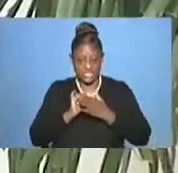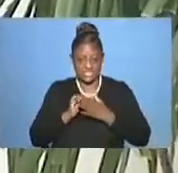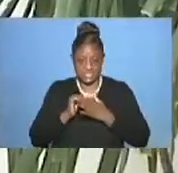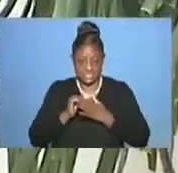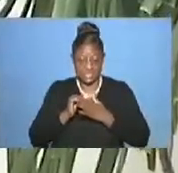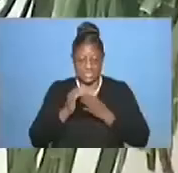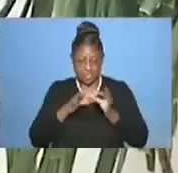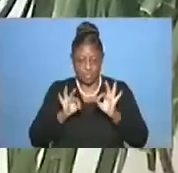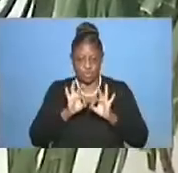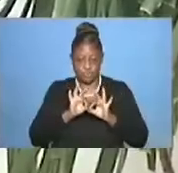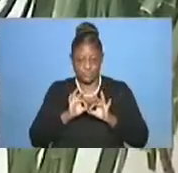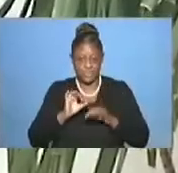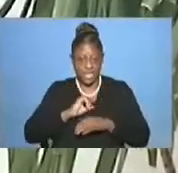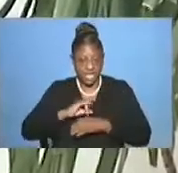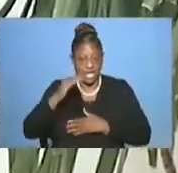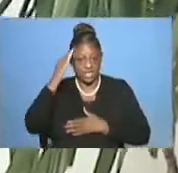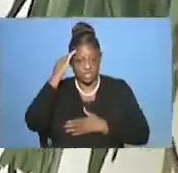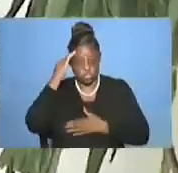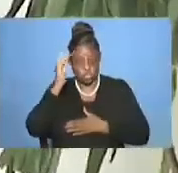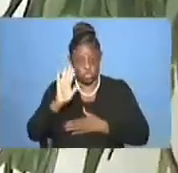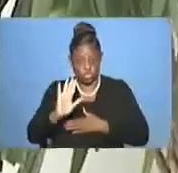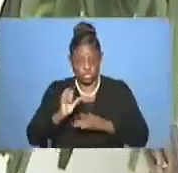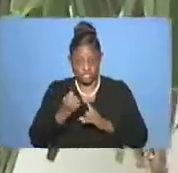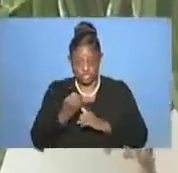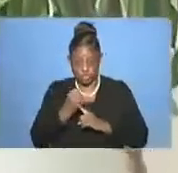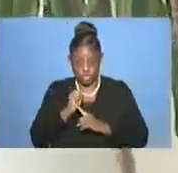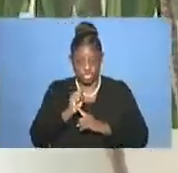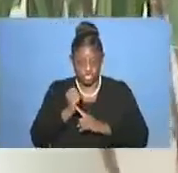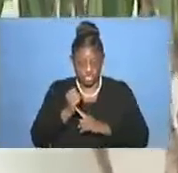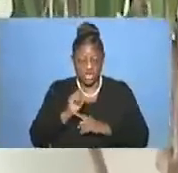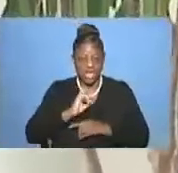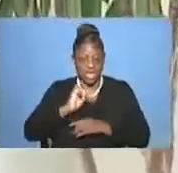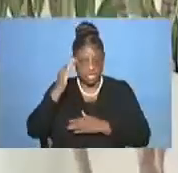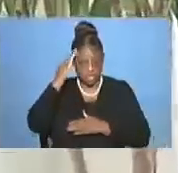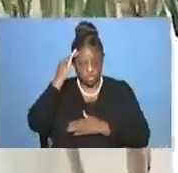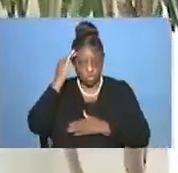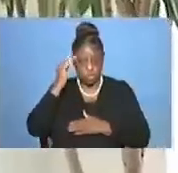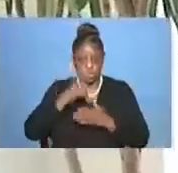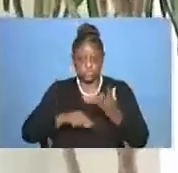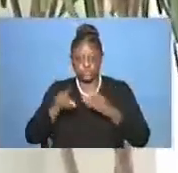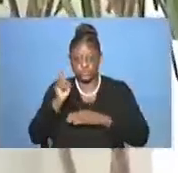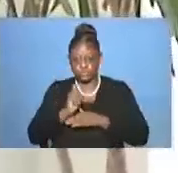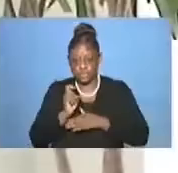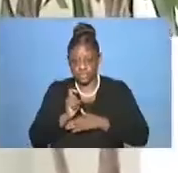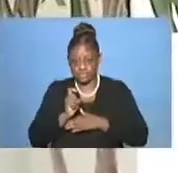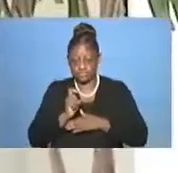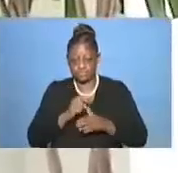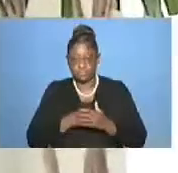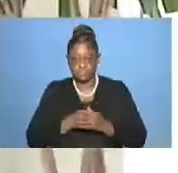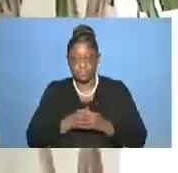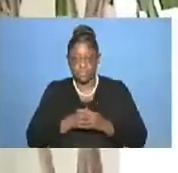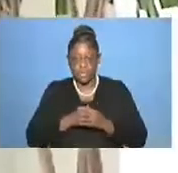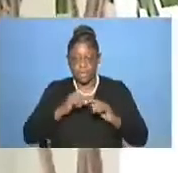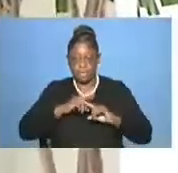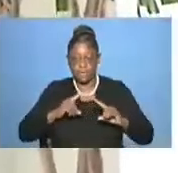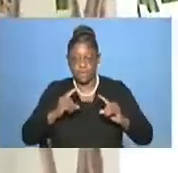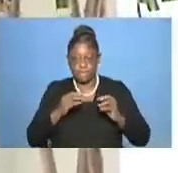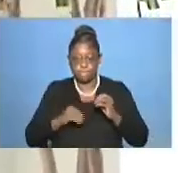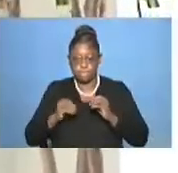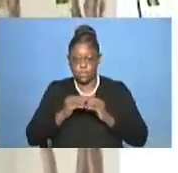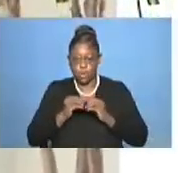your situation, I know what you need in general, but I think if there would be